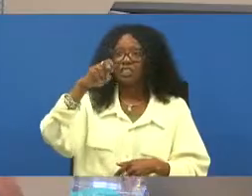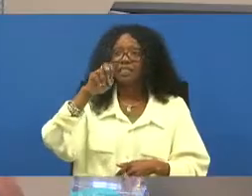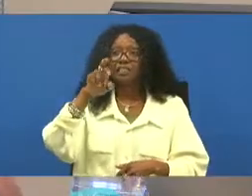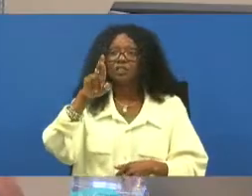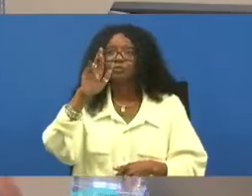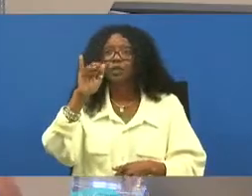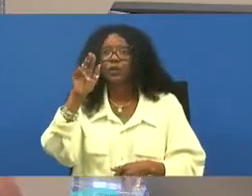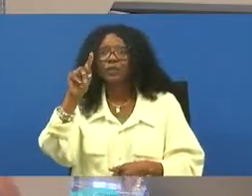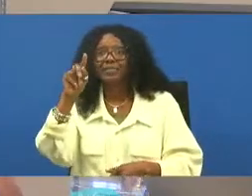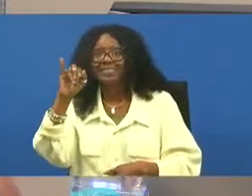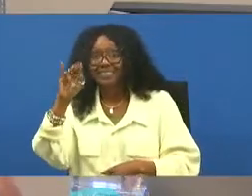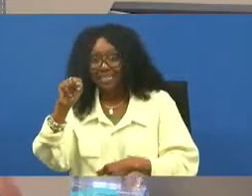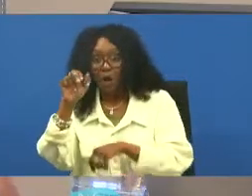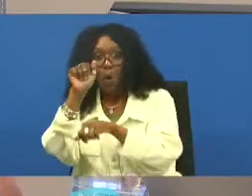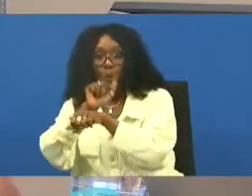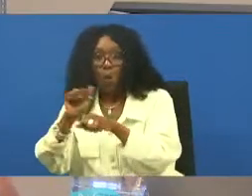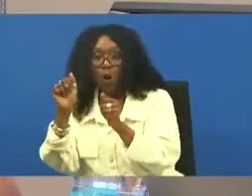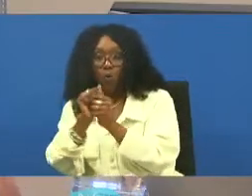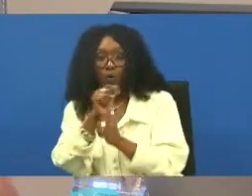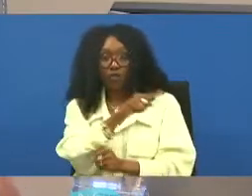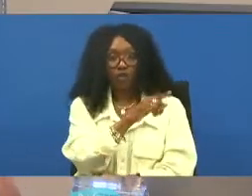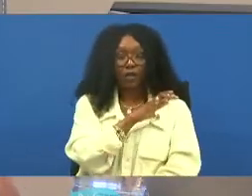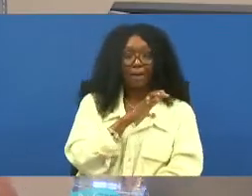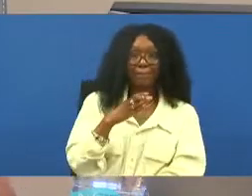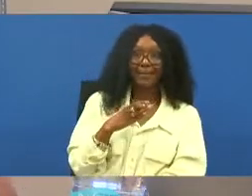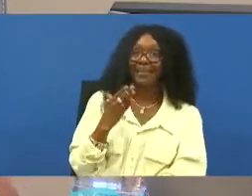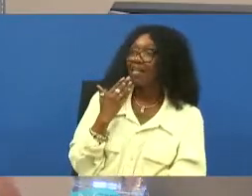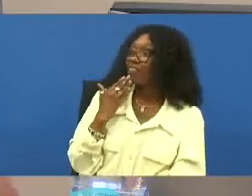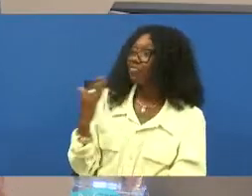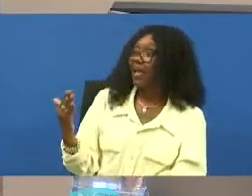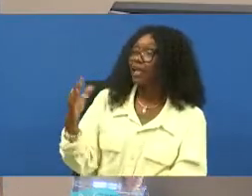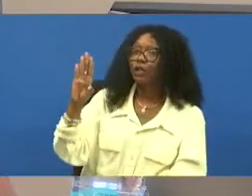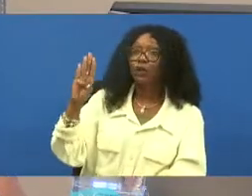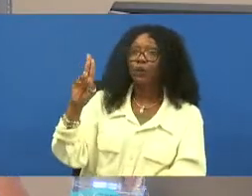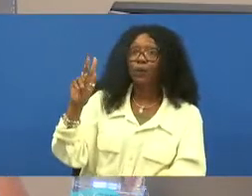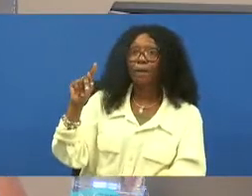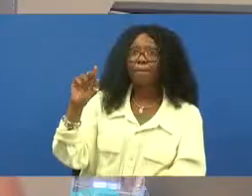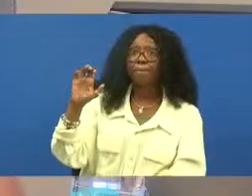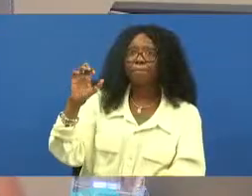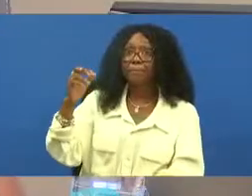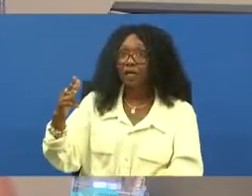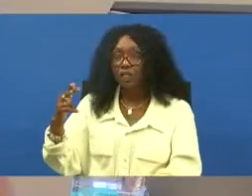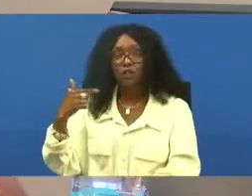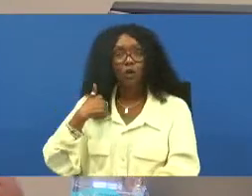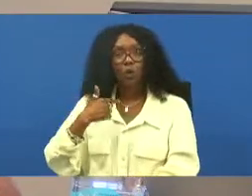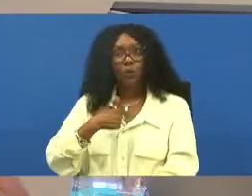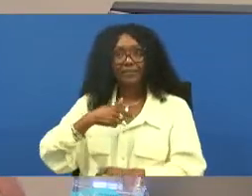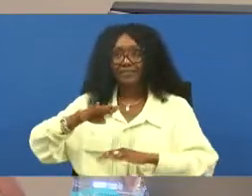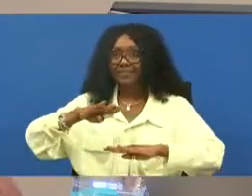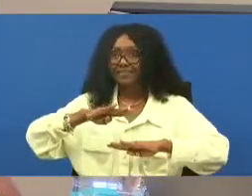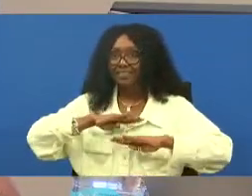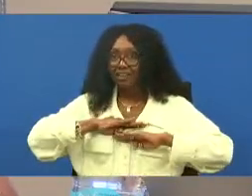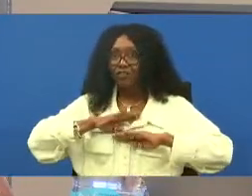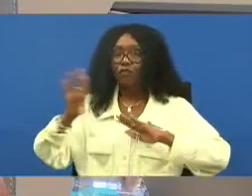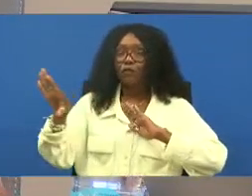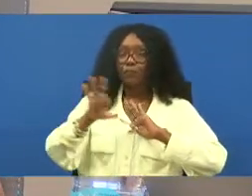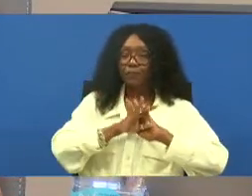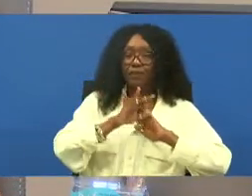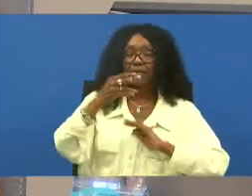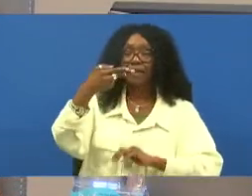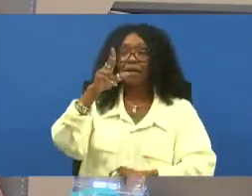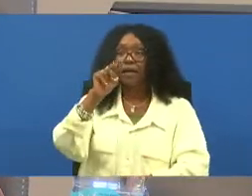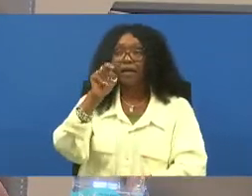committee during this process, so thank you, Butch. The committee is well pleased to recommend Hunden Partners to